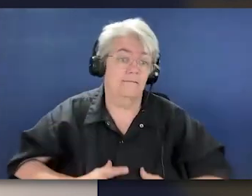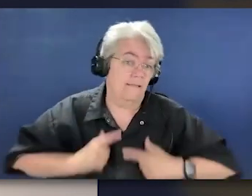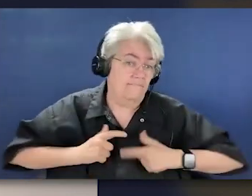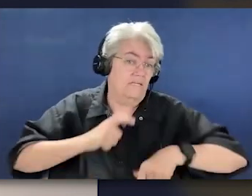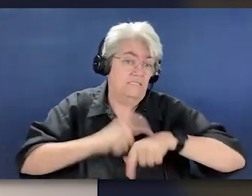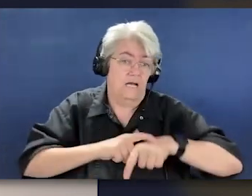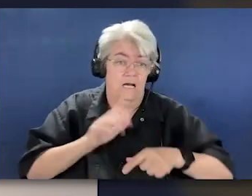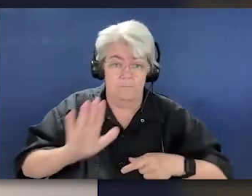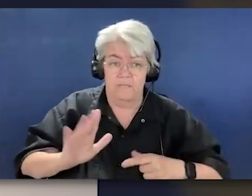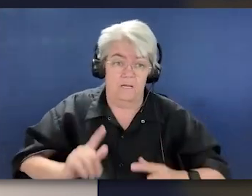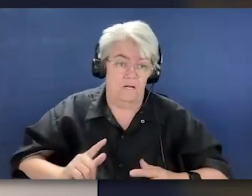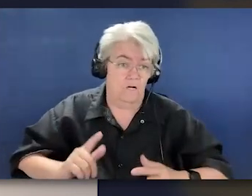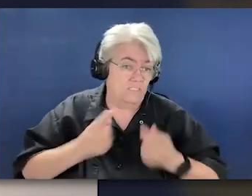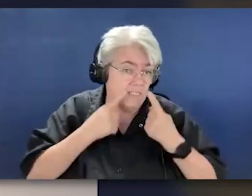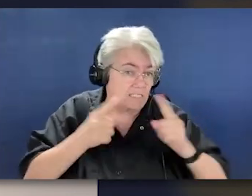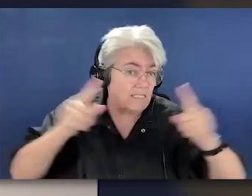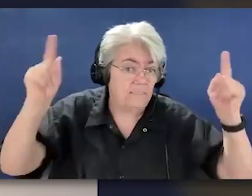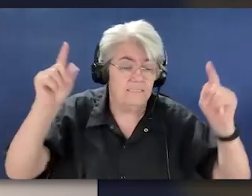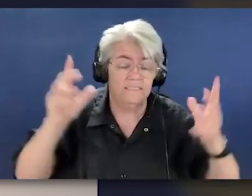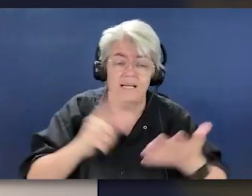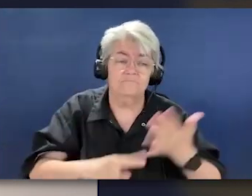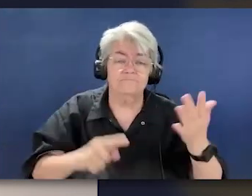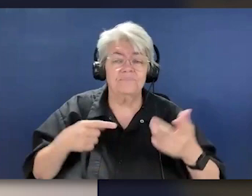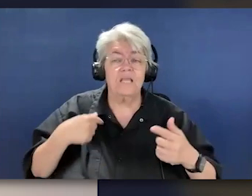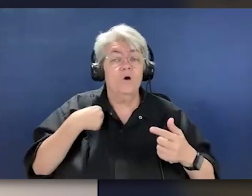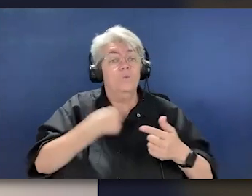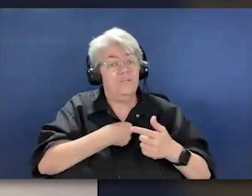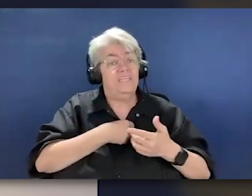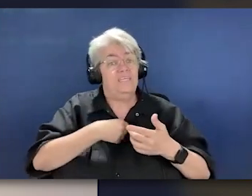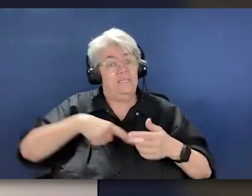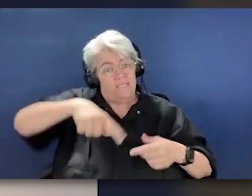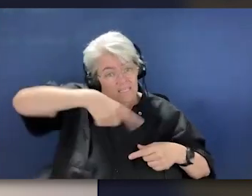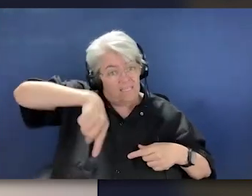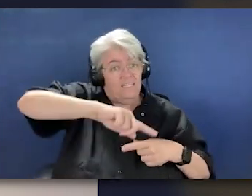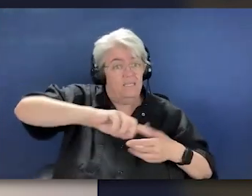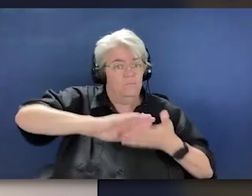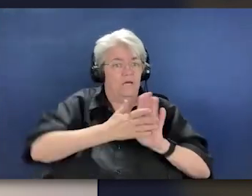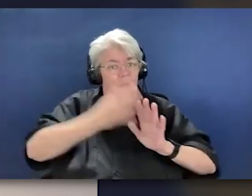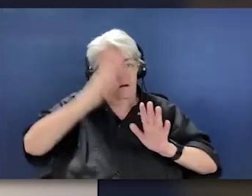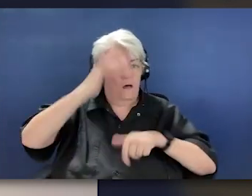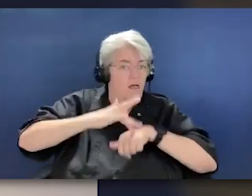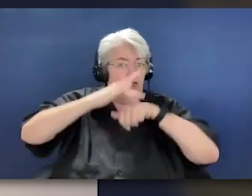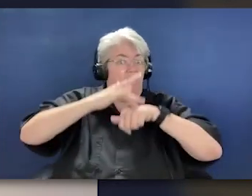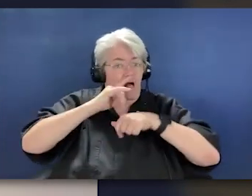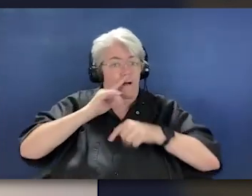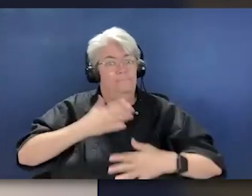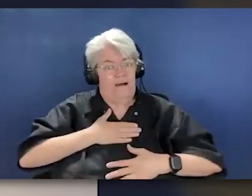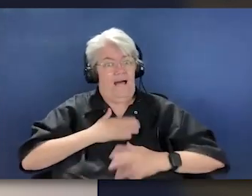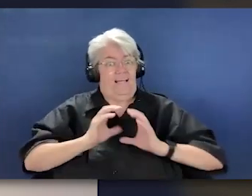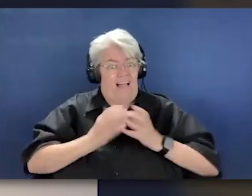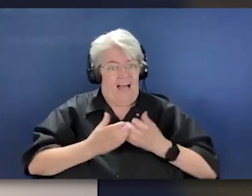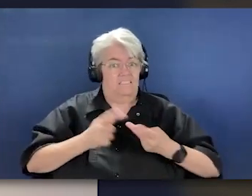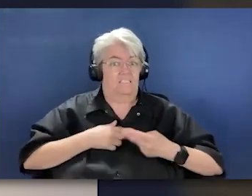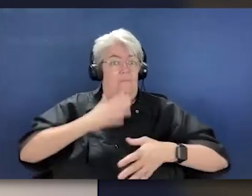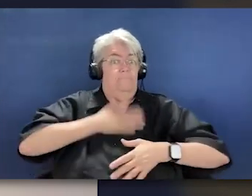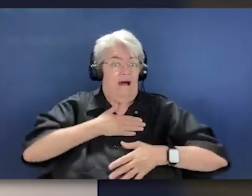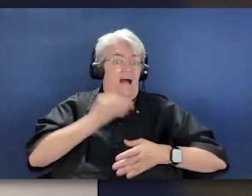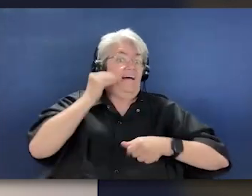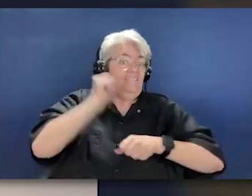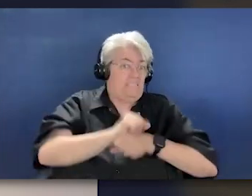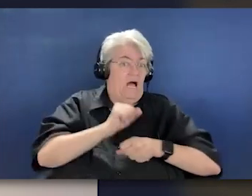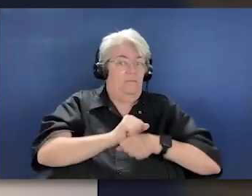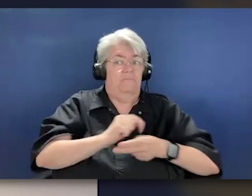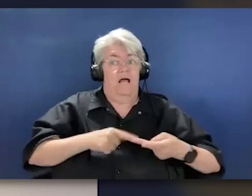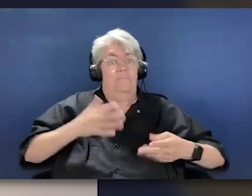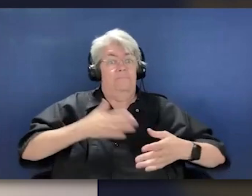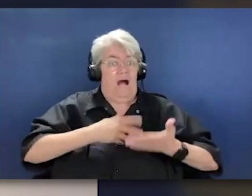So I think that we get very fixated on our own courses and our own assignments and our own programs. But in fact, our